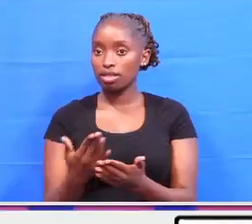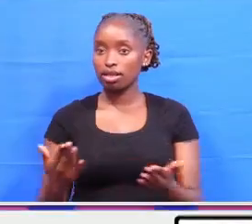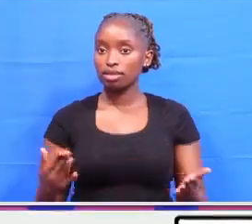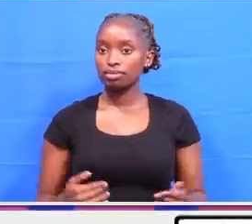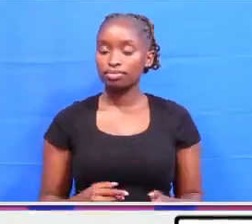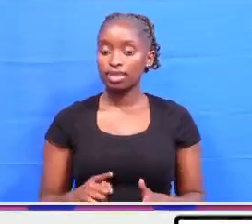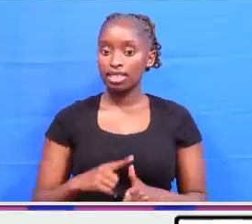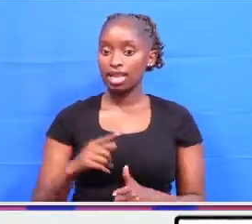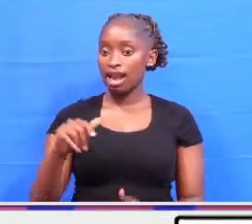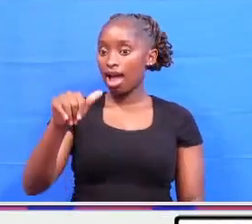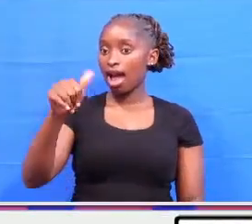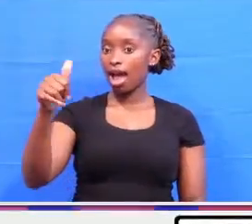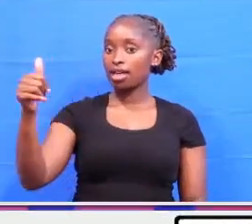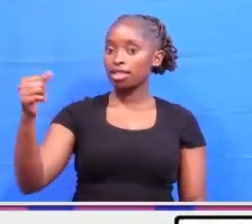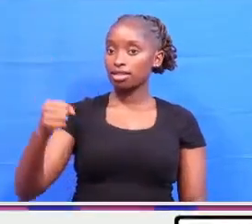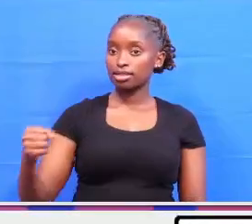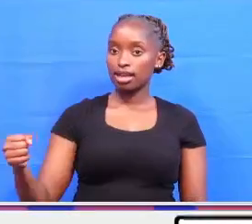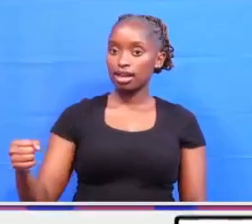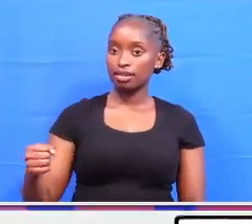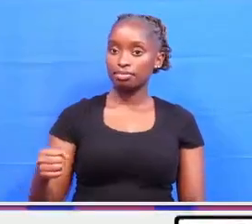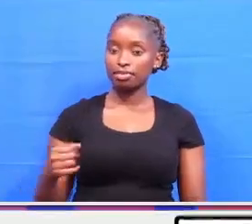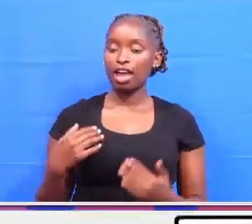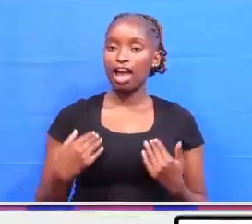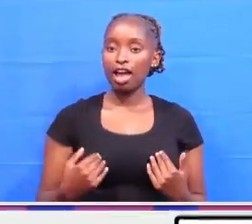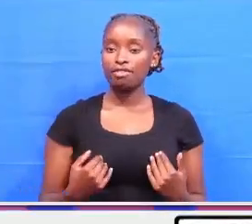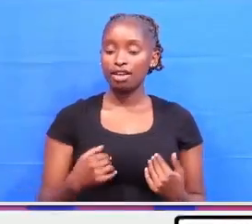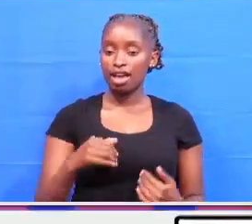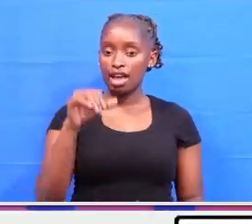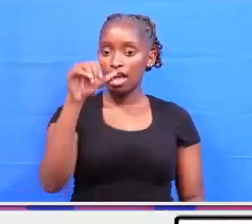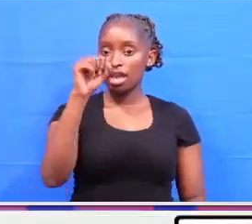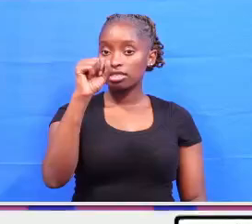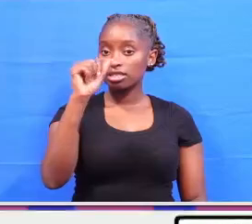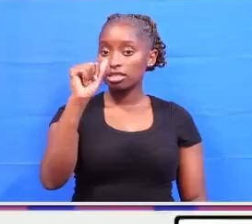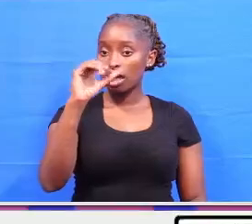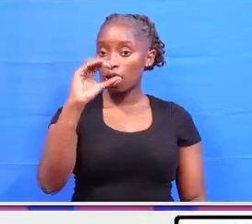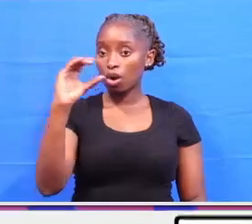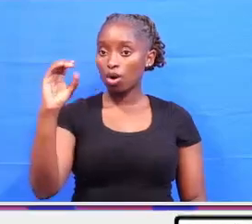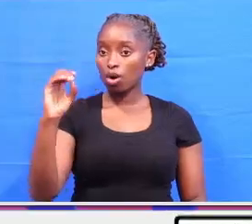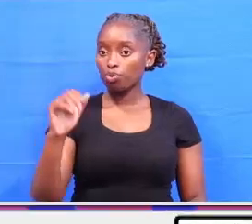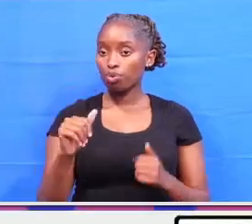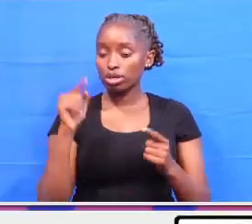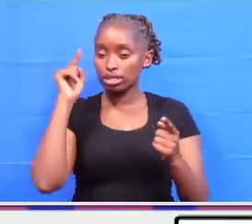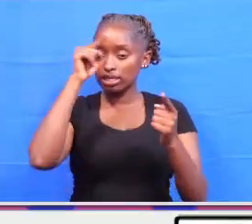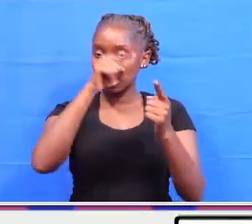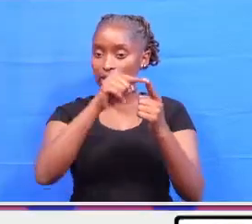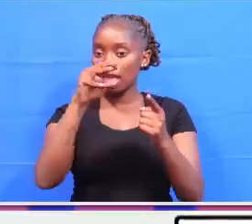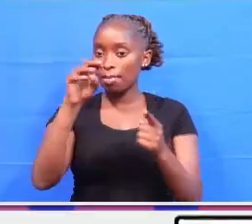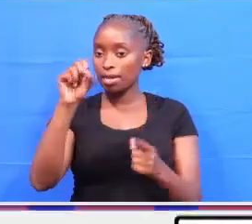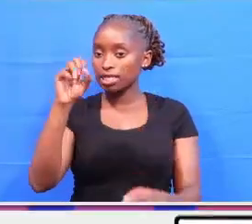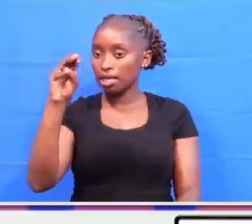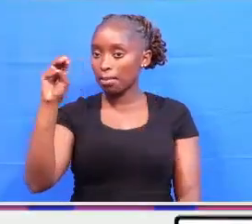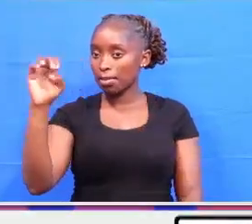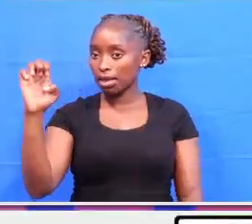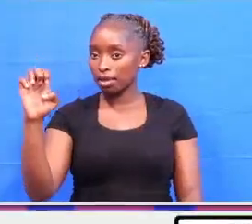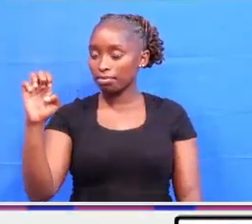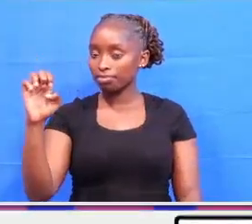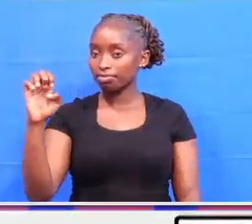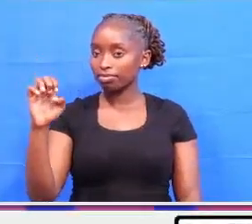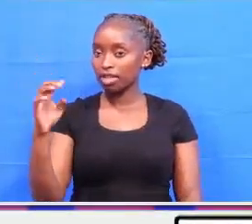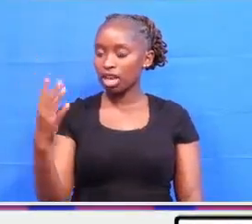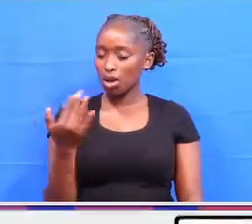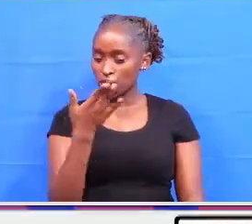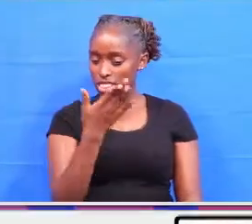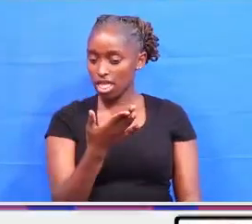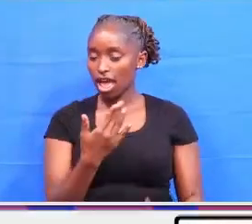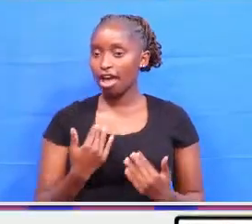On the other hand, I run a circle also that I target SMEs. It's known as EcoB Circle. So there, I have